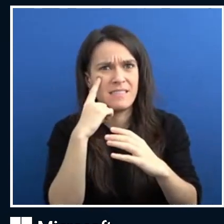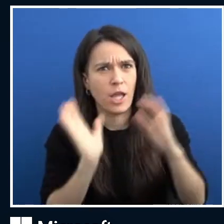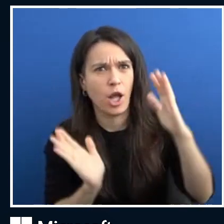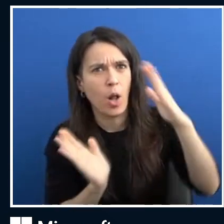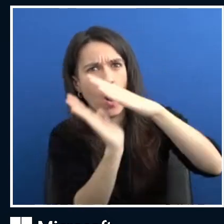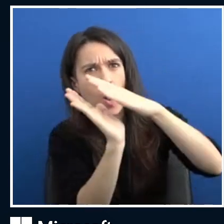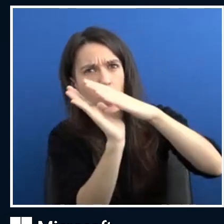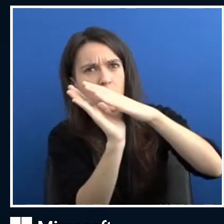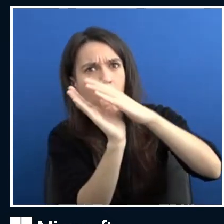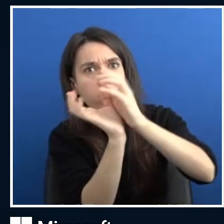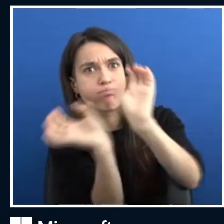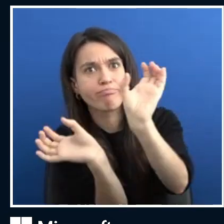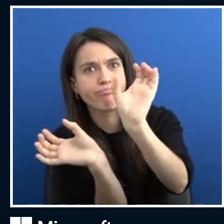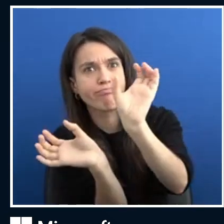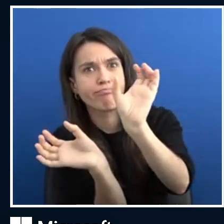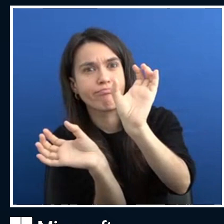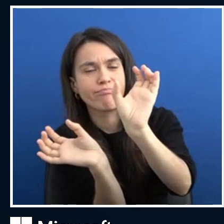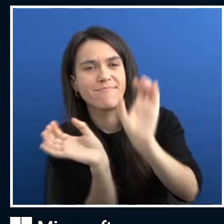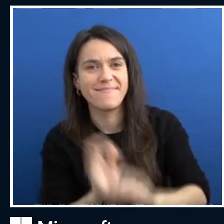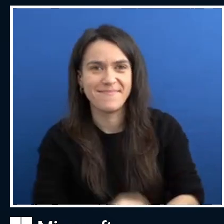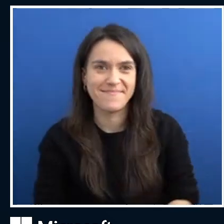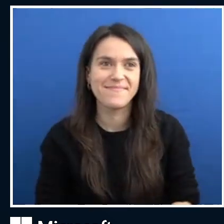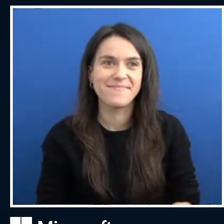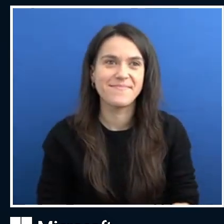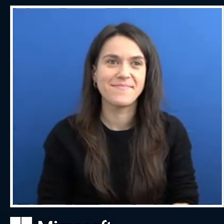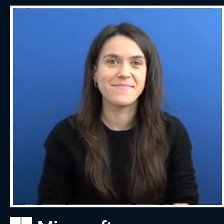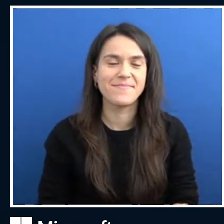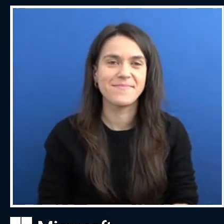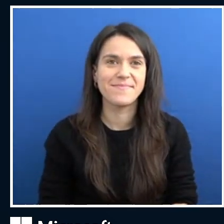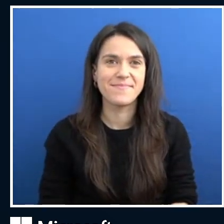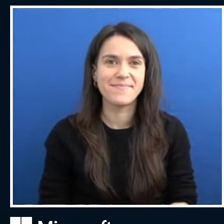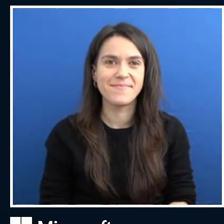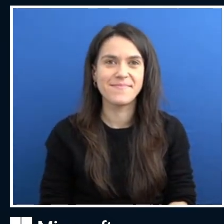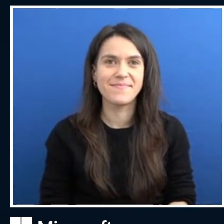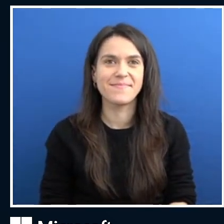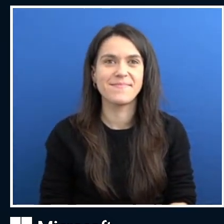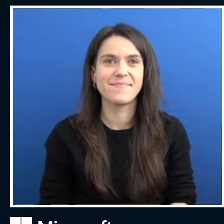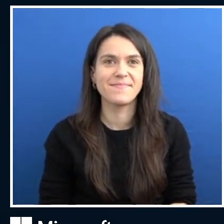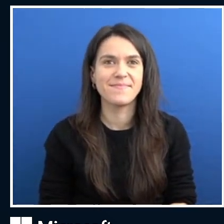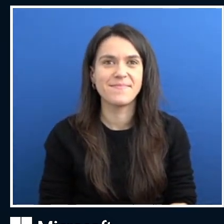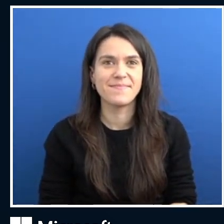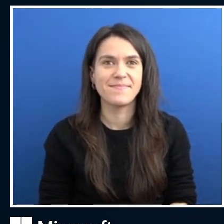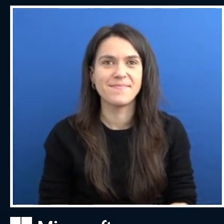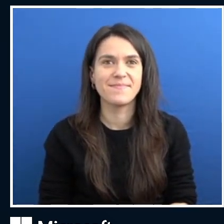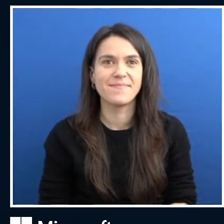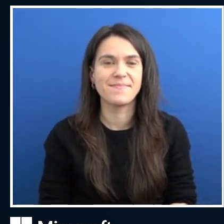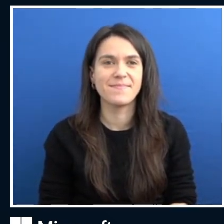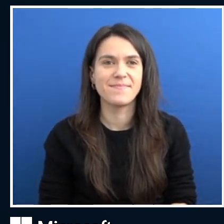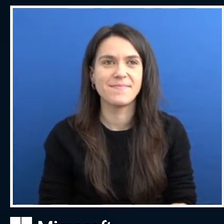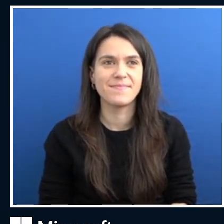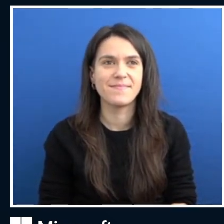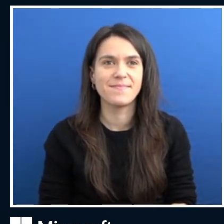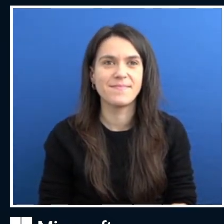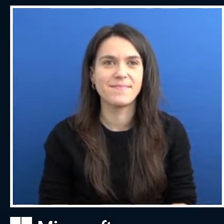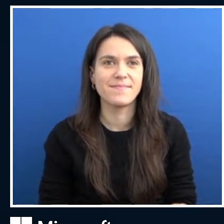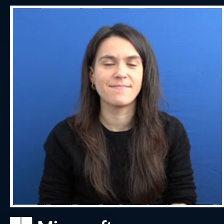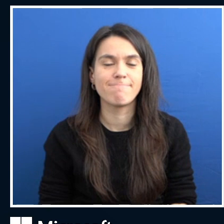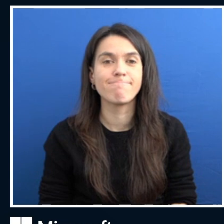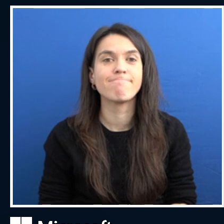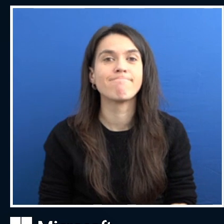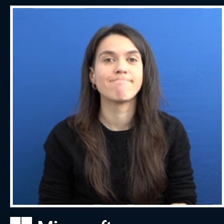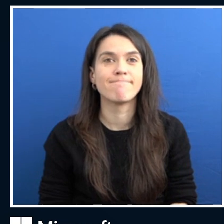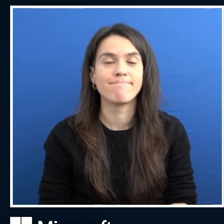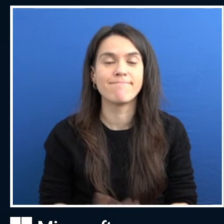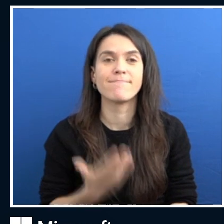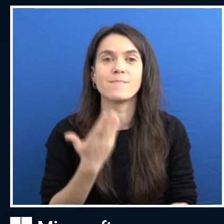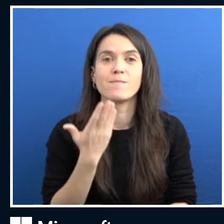points cluster. So that way, depending on whatever is closest to whichever point, it gets clustered. And then there's something called a